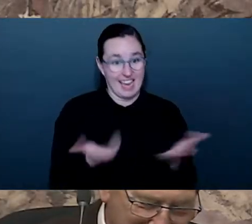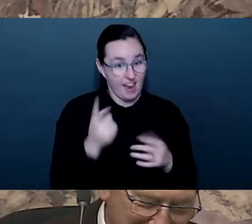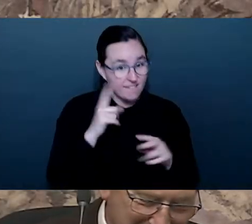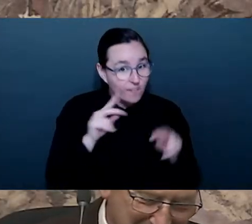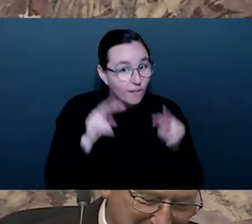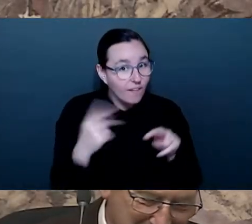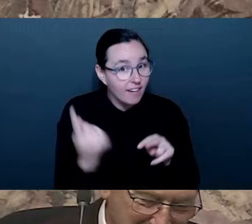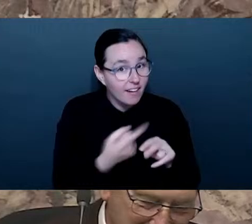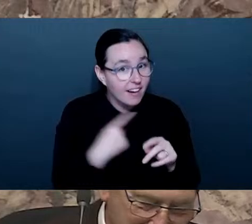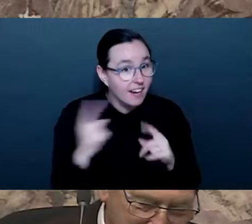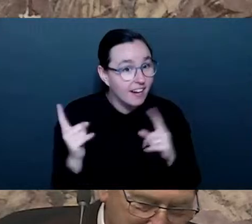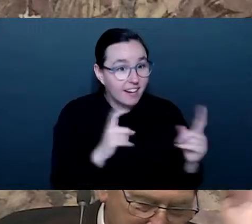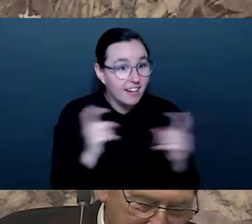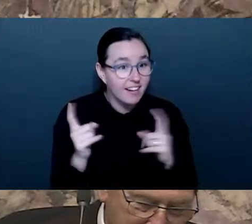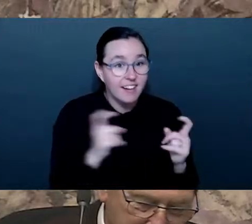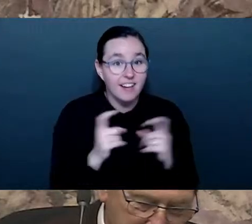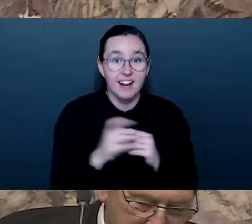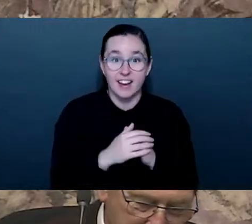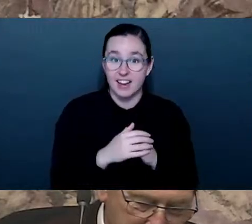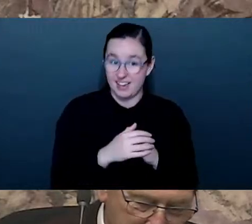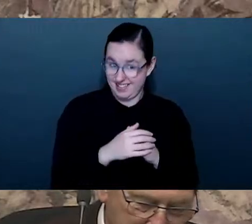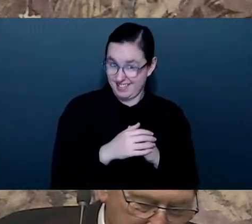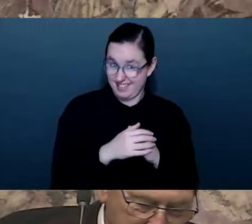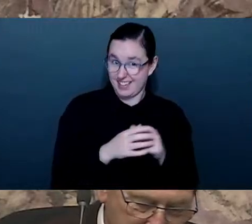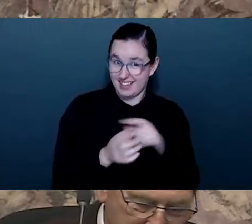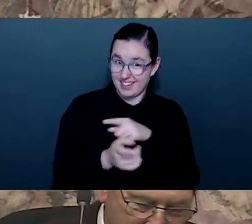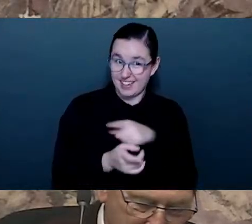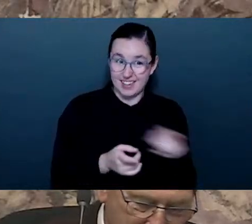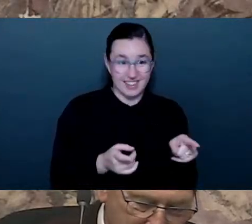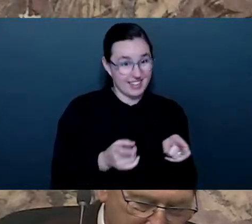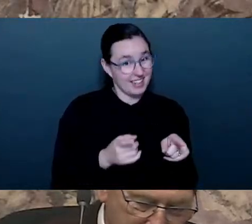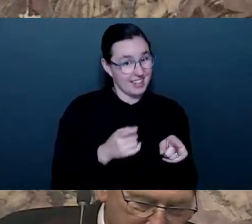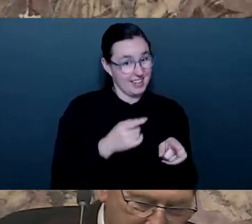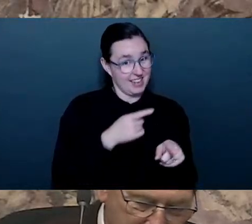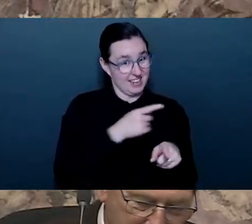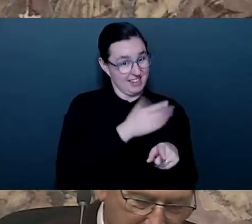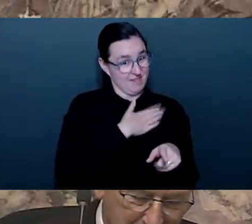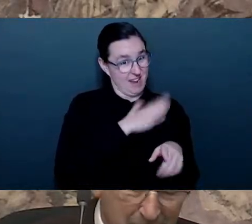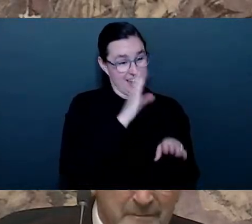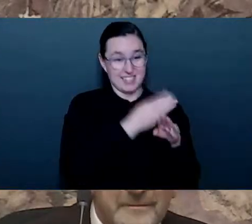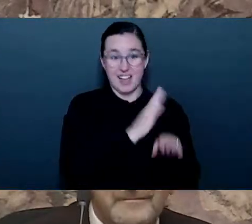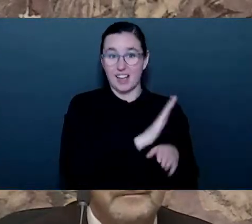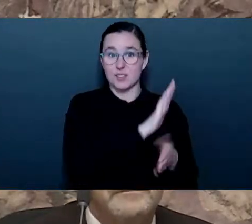it later. So thank you very much for them to join us, and please make them feel welcome.